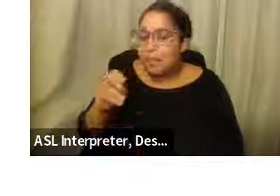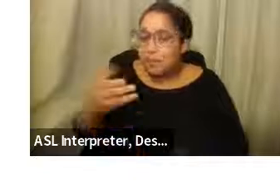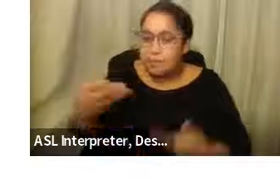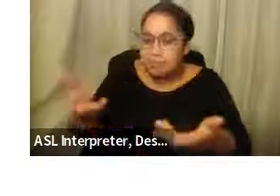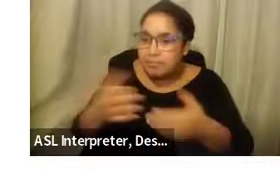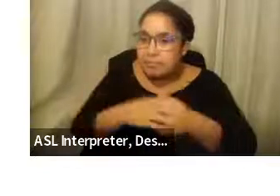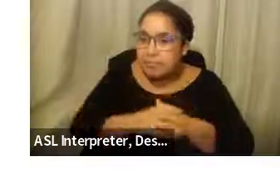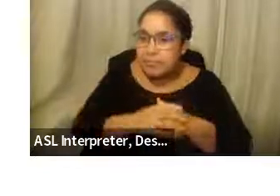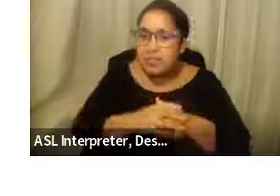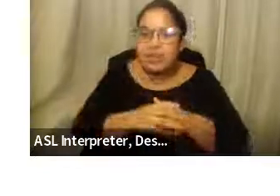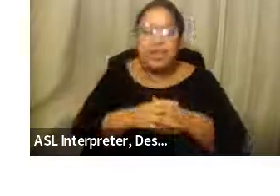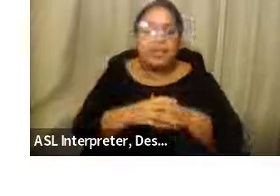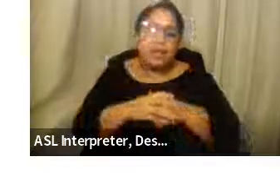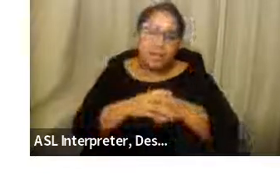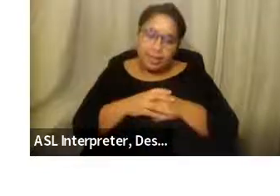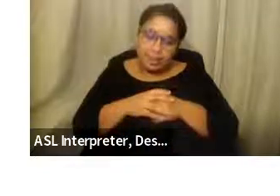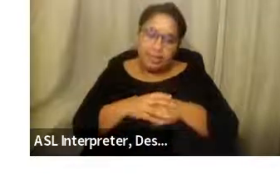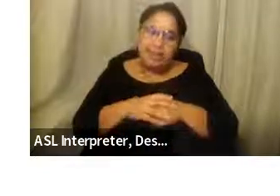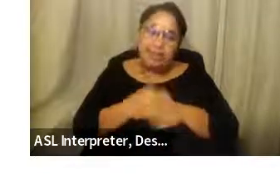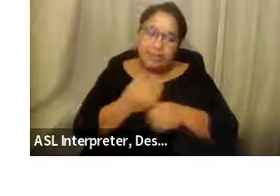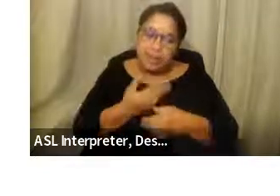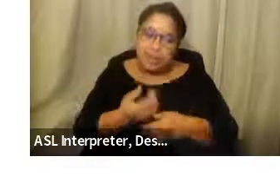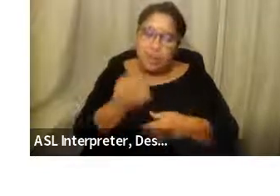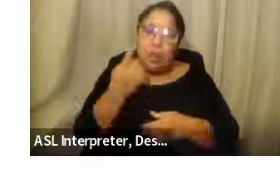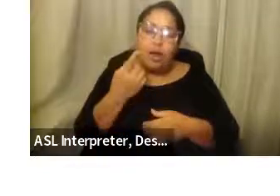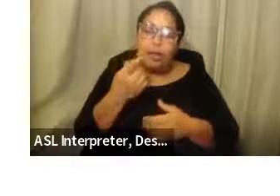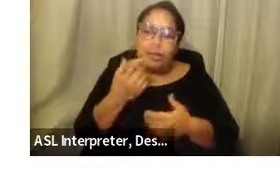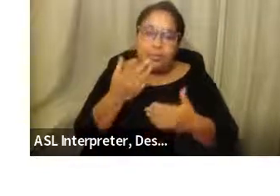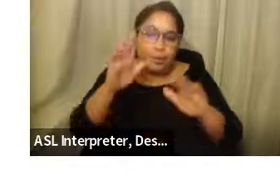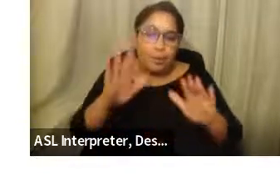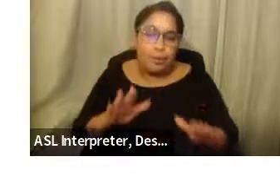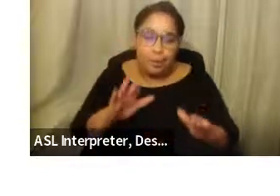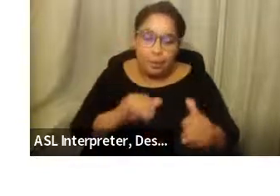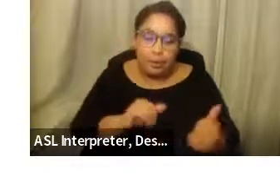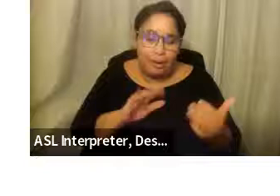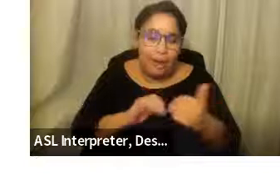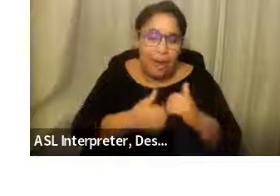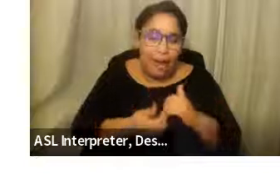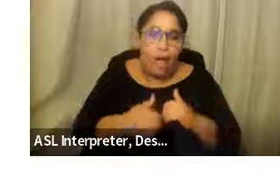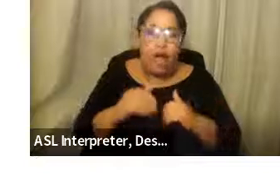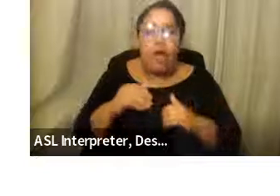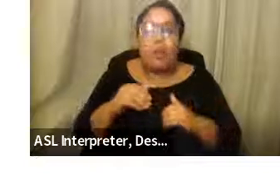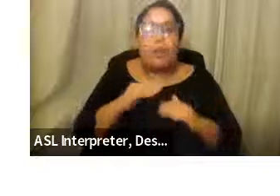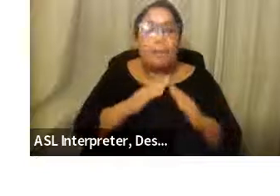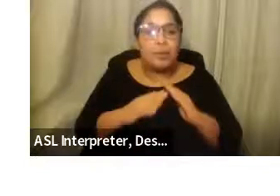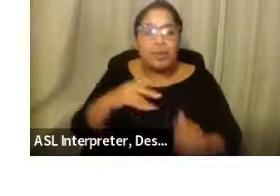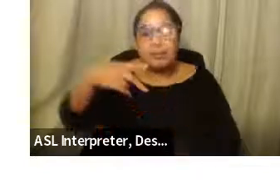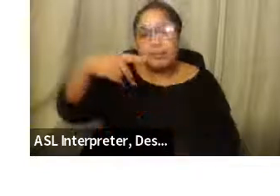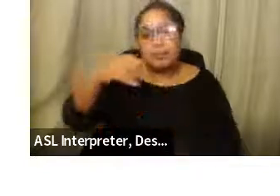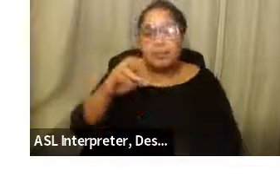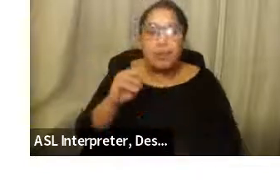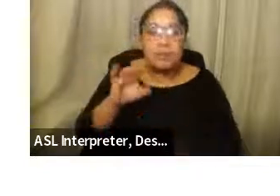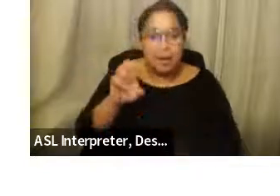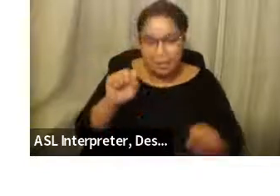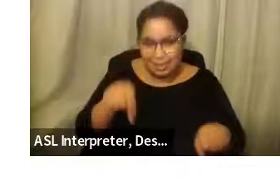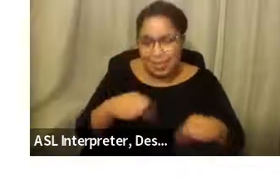So this is one of the great ways that community paramedics can help. Remember, I was referring to people who